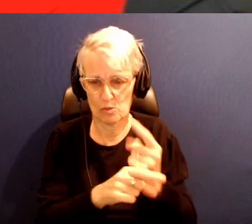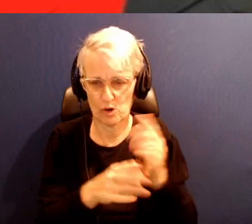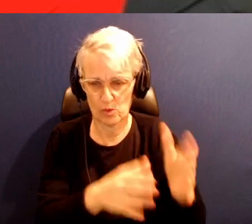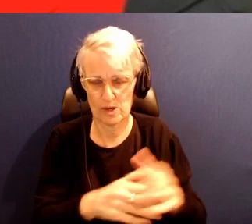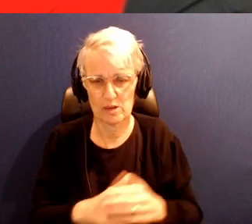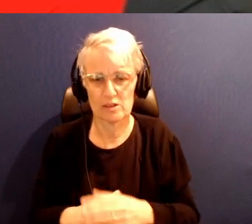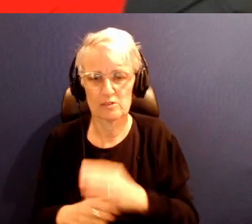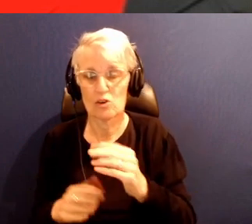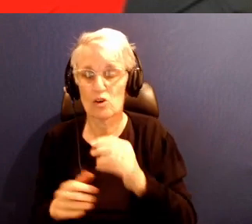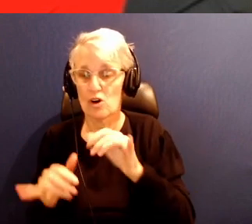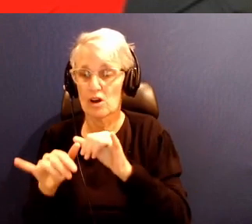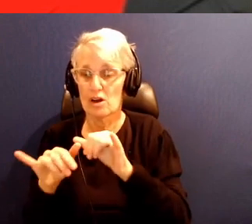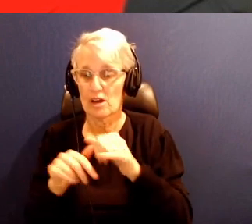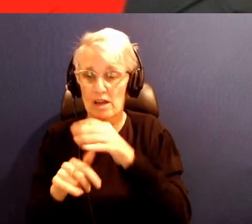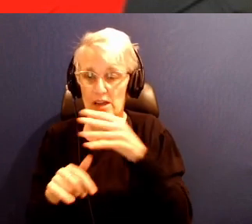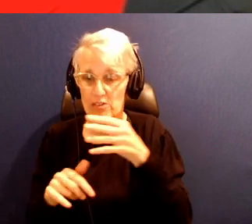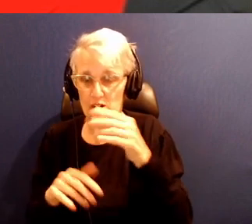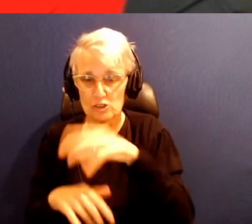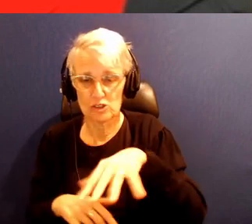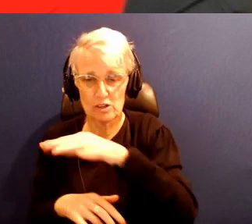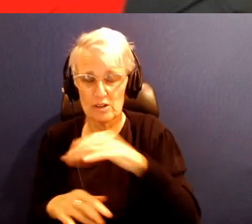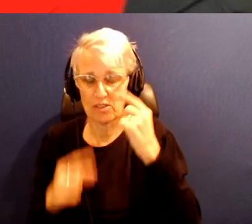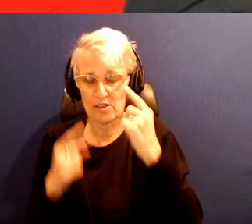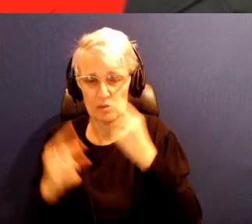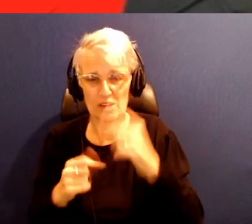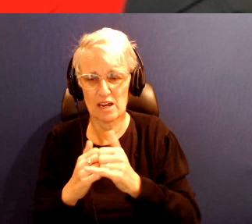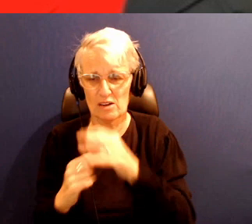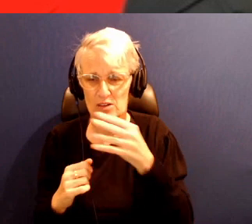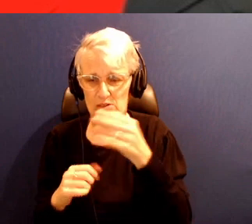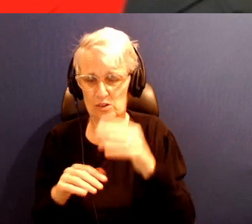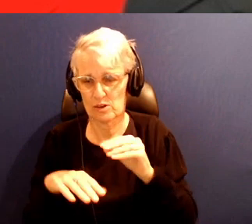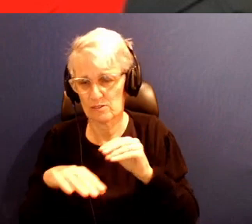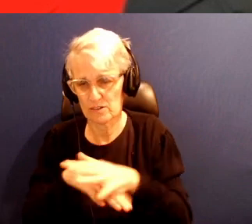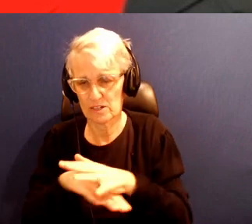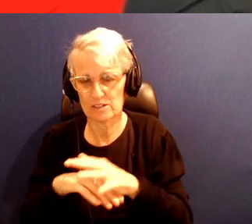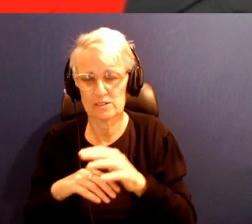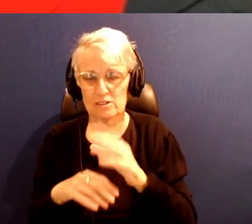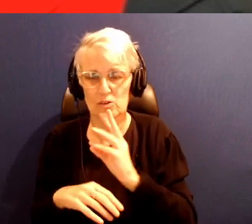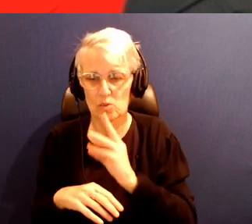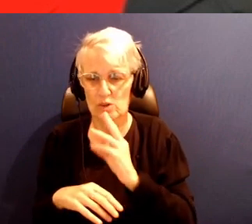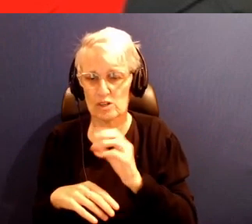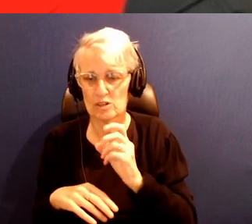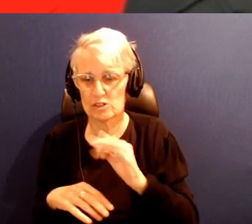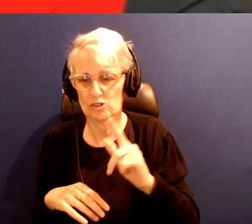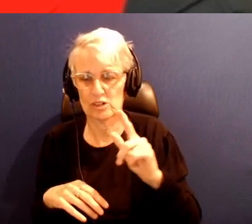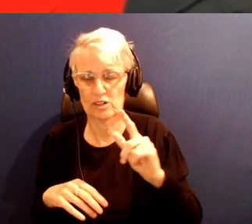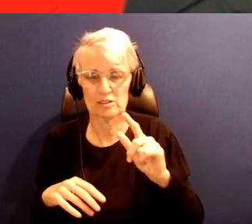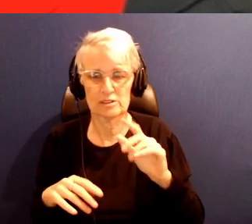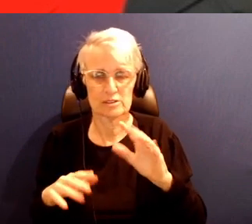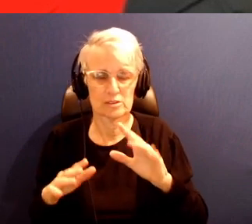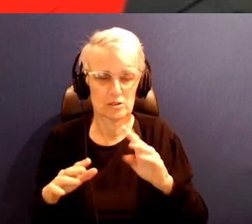food security related internships, consider the effects of agricultural practices on the water,